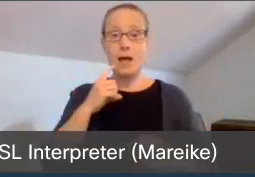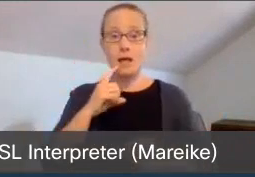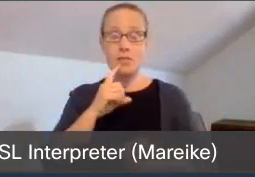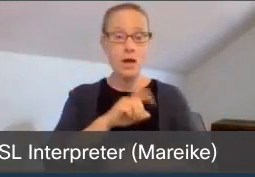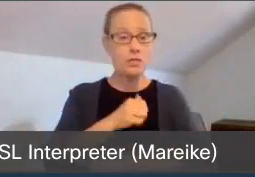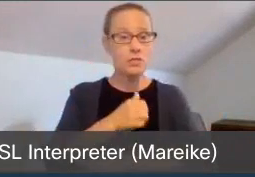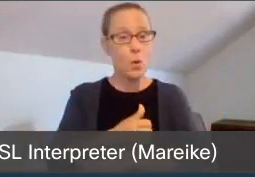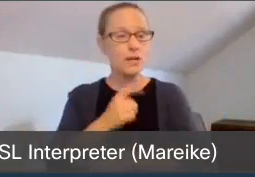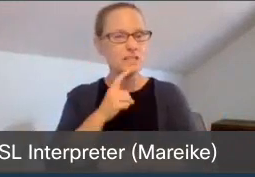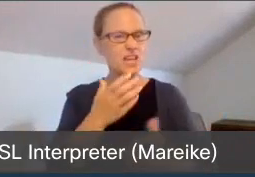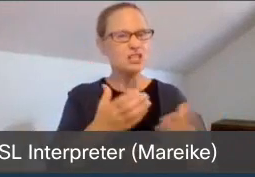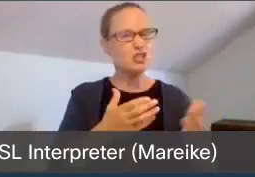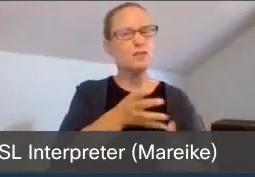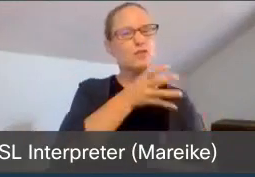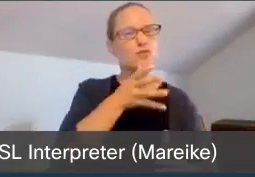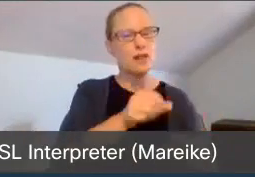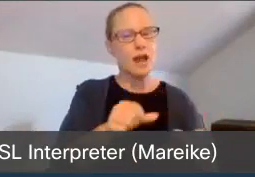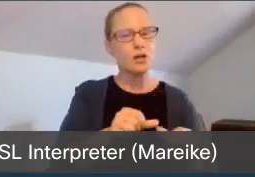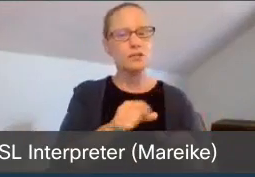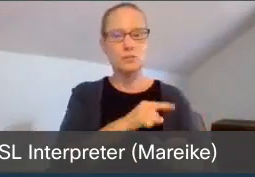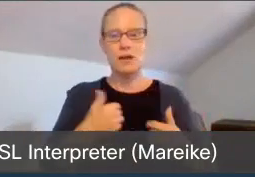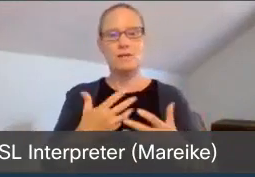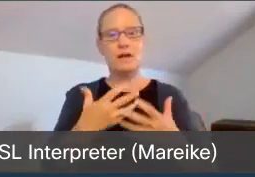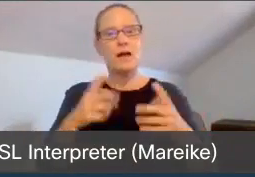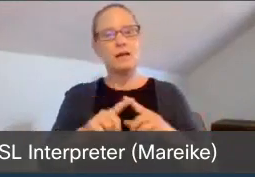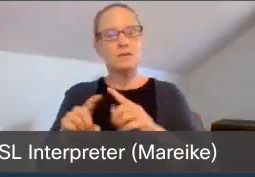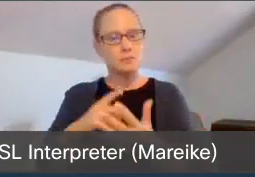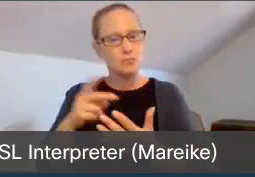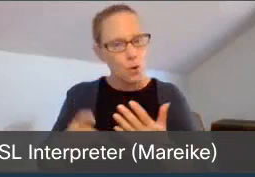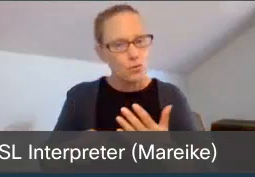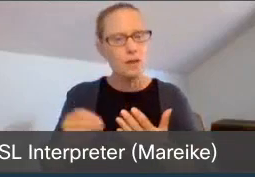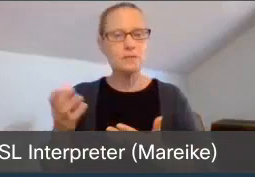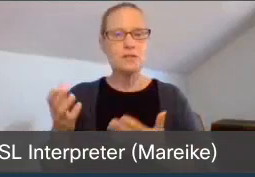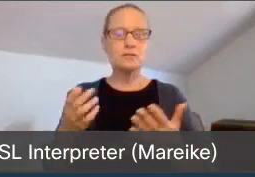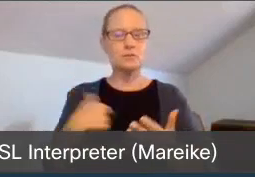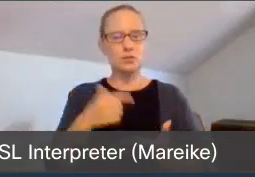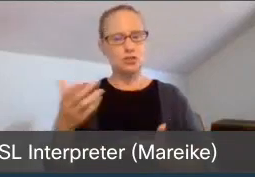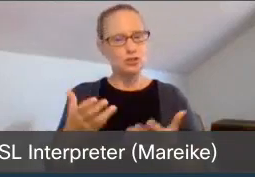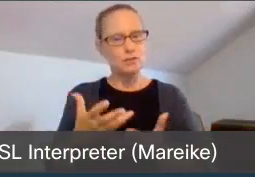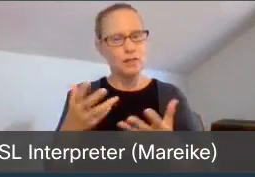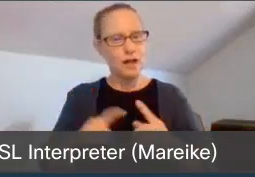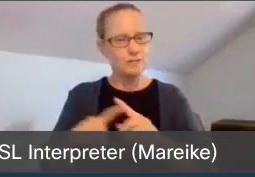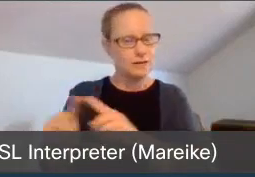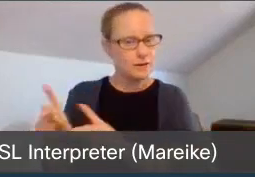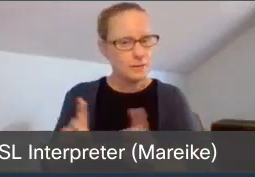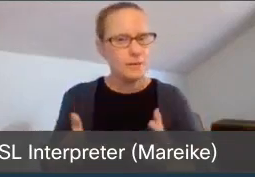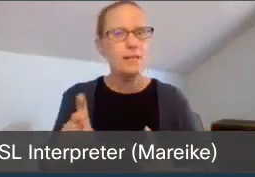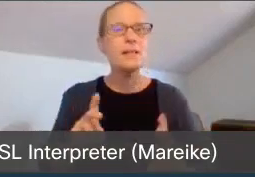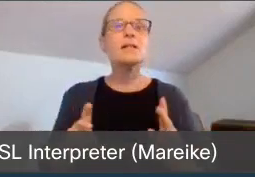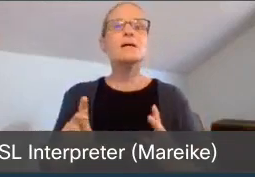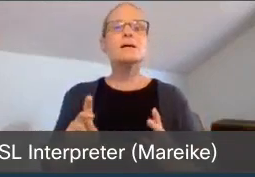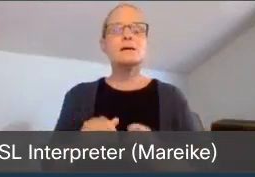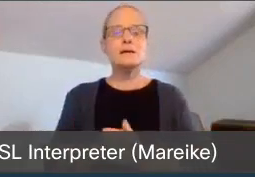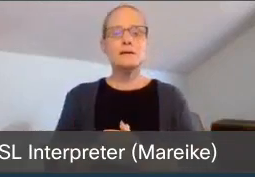in rural areas as well. We have lots of different programs and services. We serve lots of different folks. So this slide gives